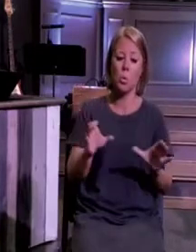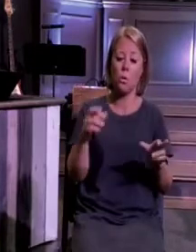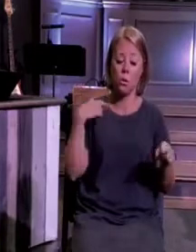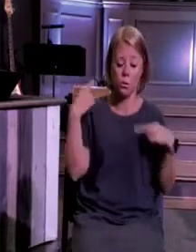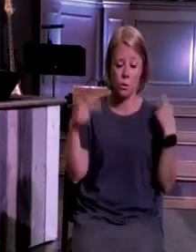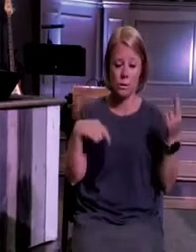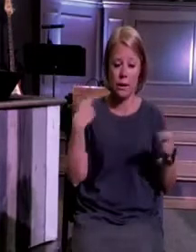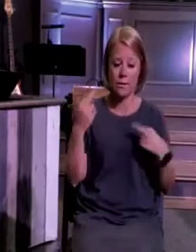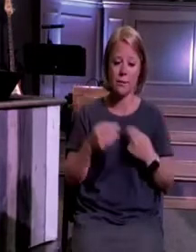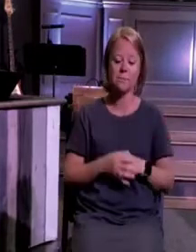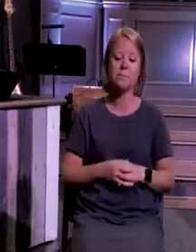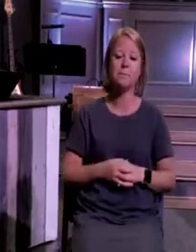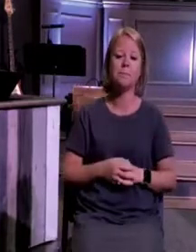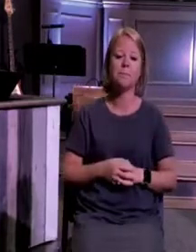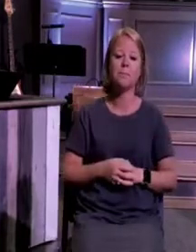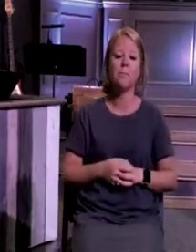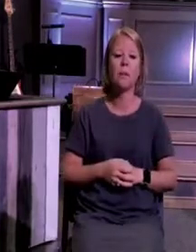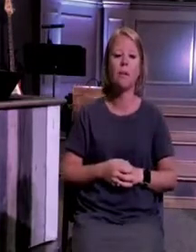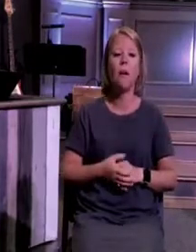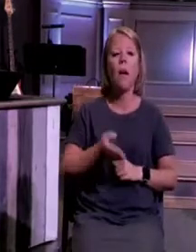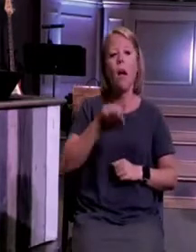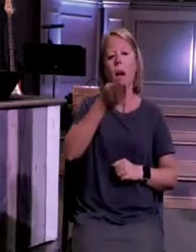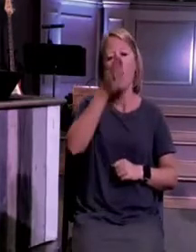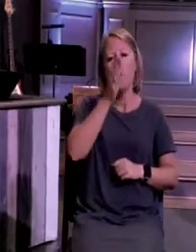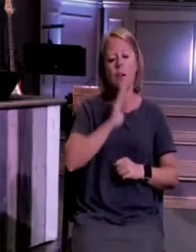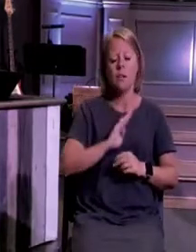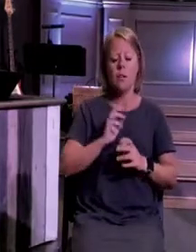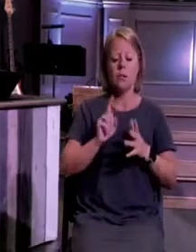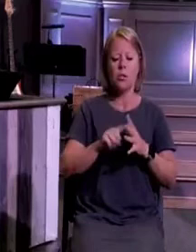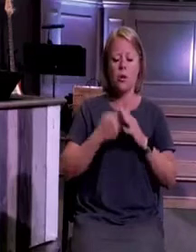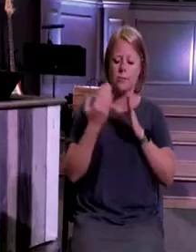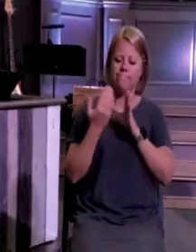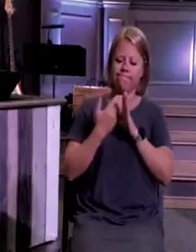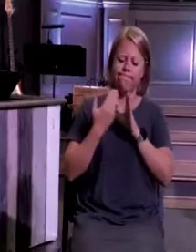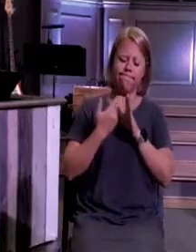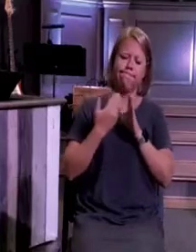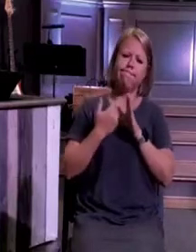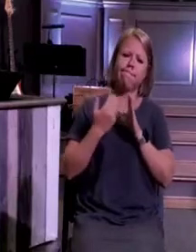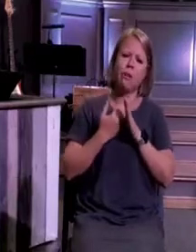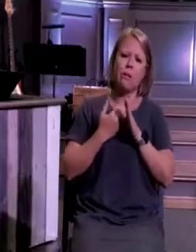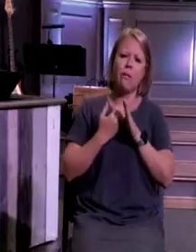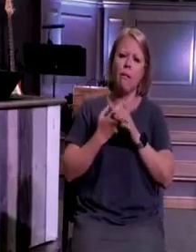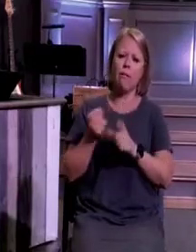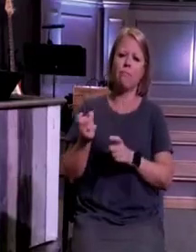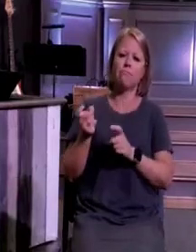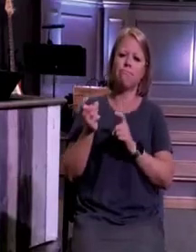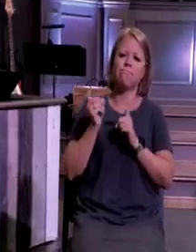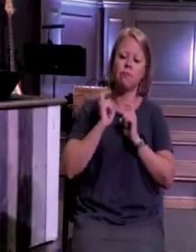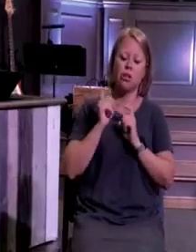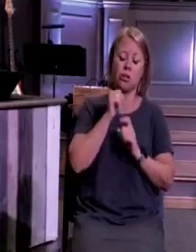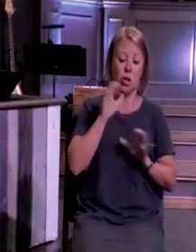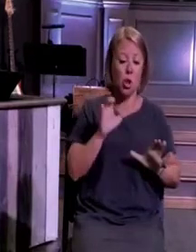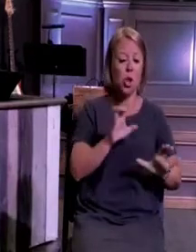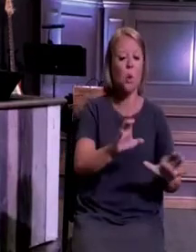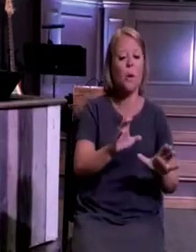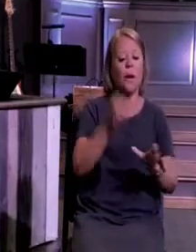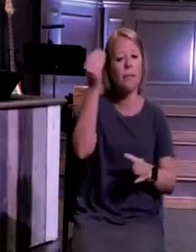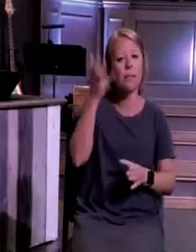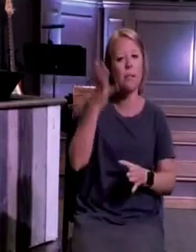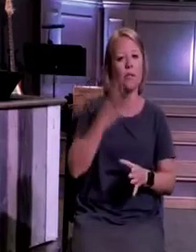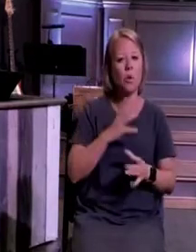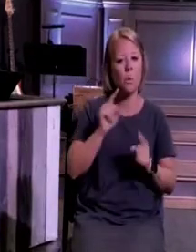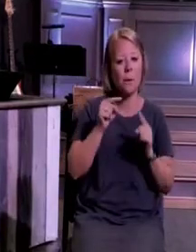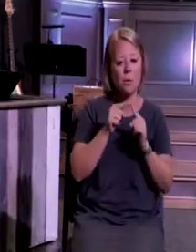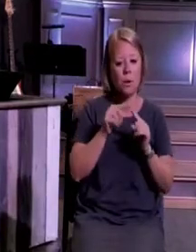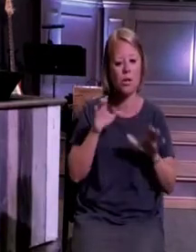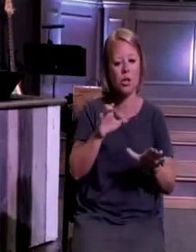crusade. And as God began to aggravate me, and then he pressed upon me not only to do it, but then he told me when to do